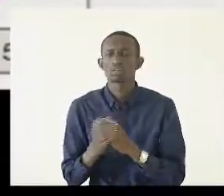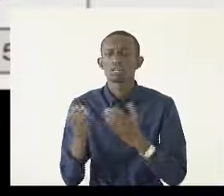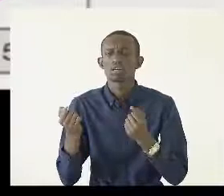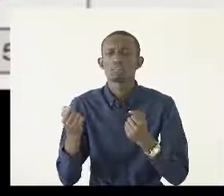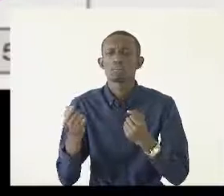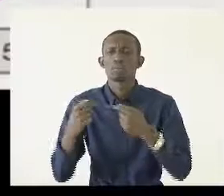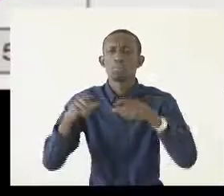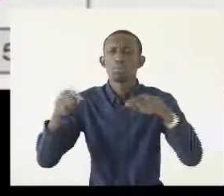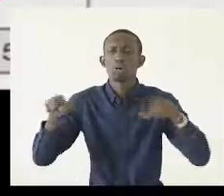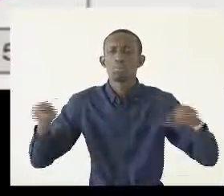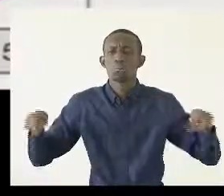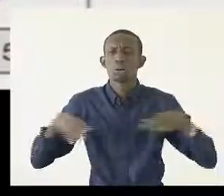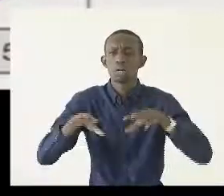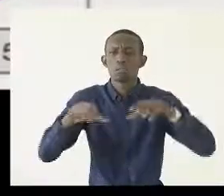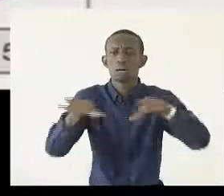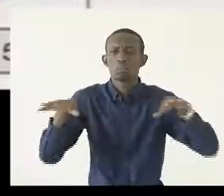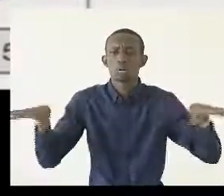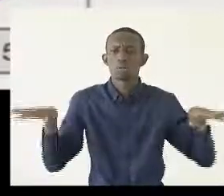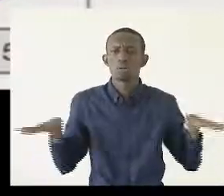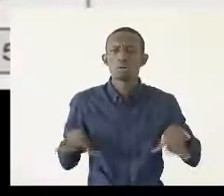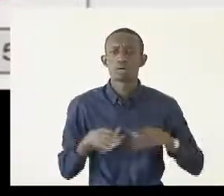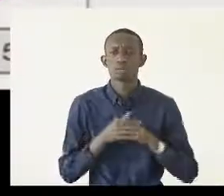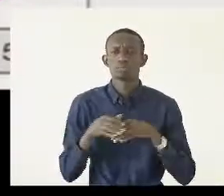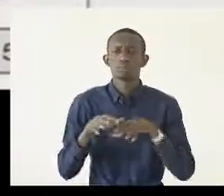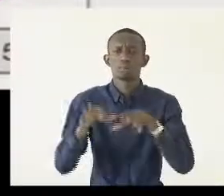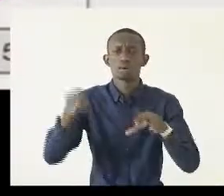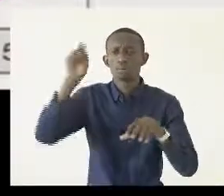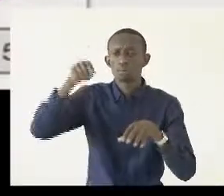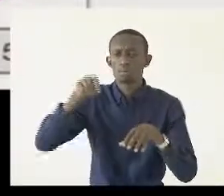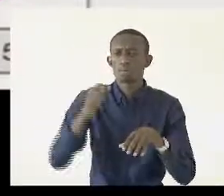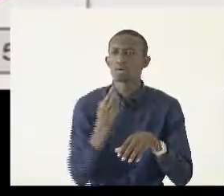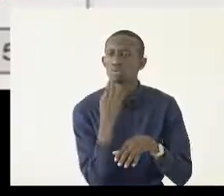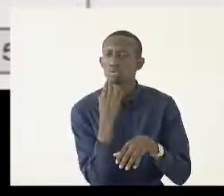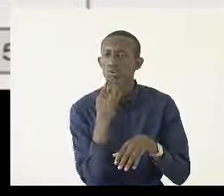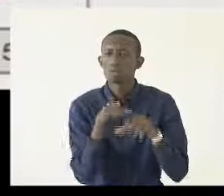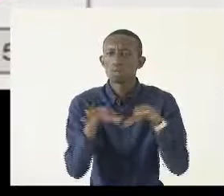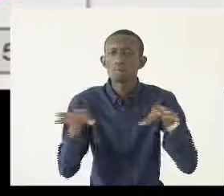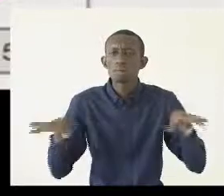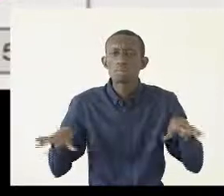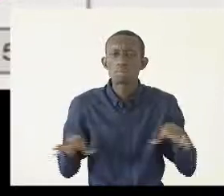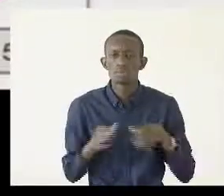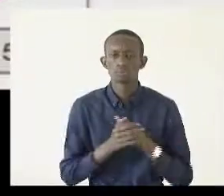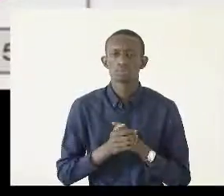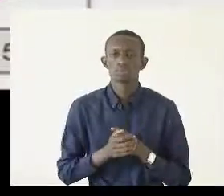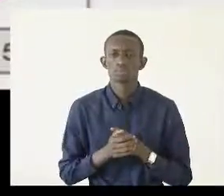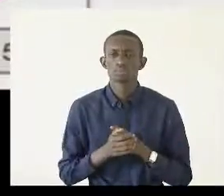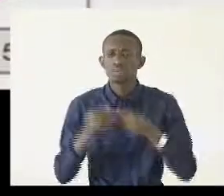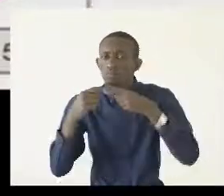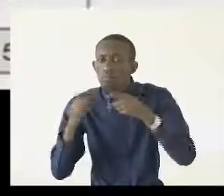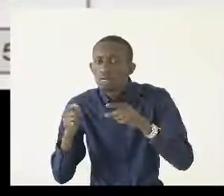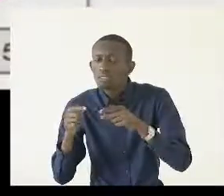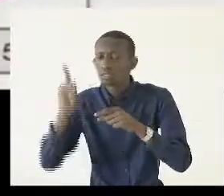scattered inside there. These you see are scattered. Vascular bundles are scattered, while